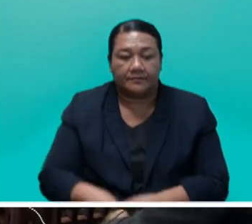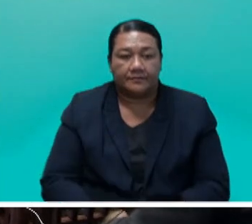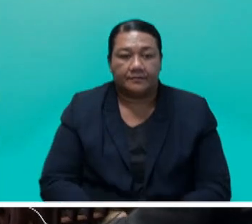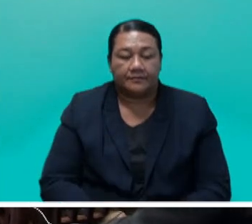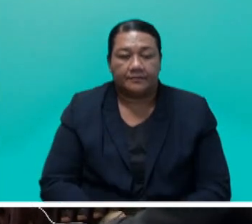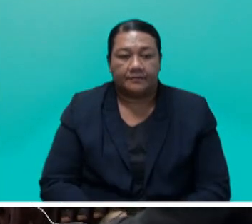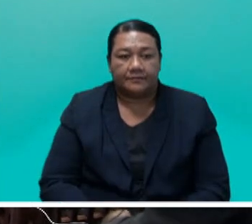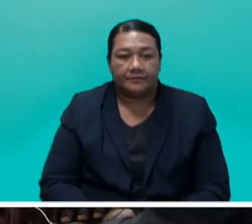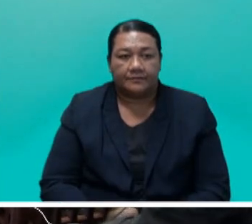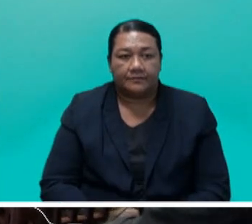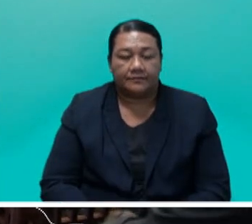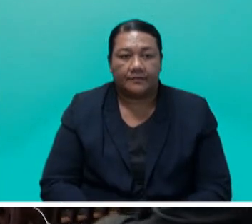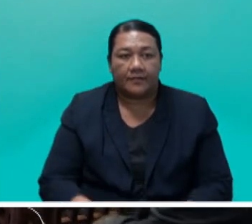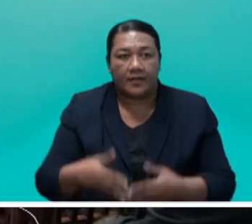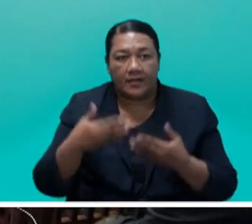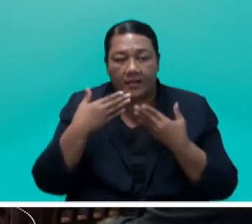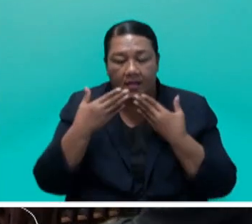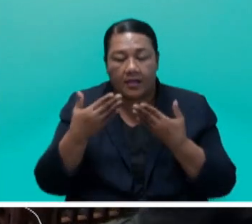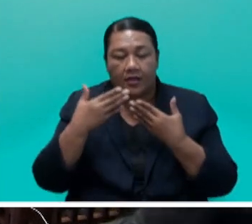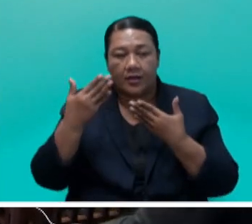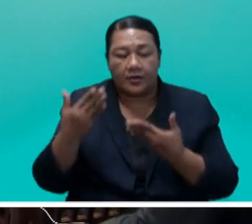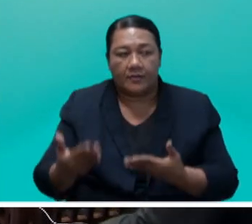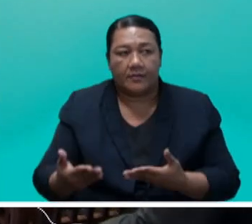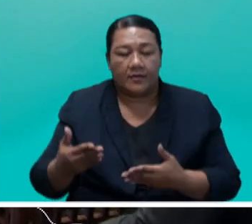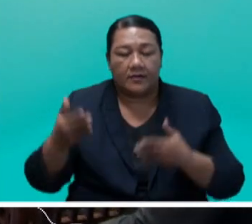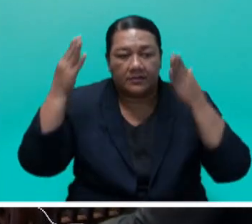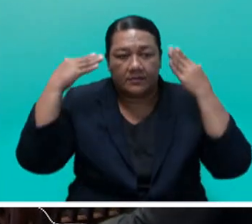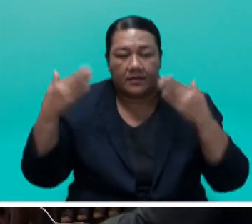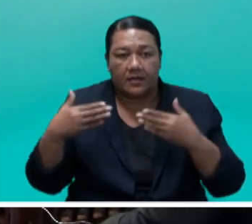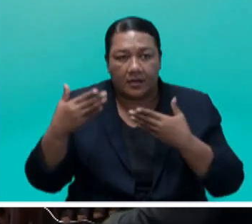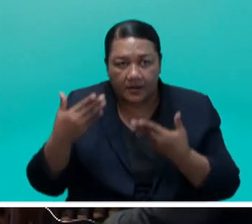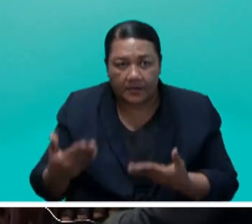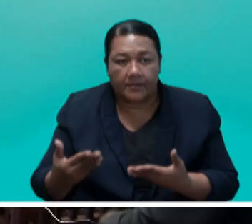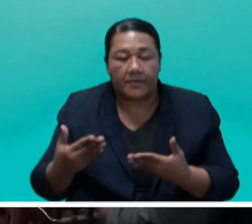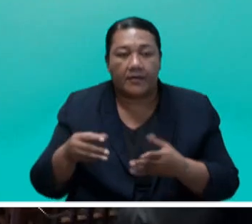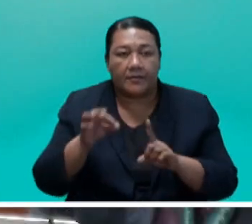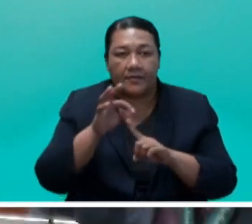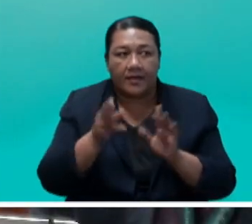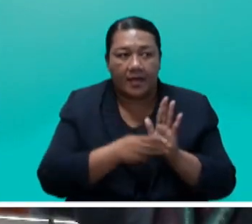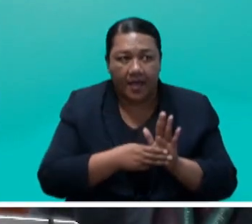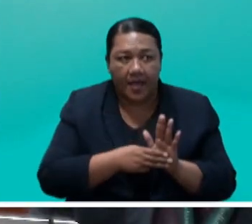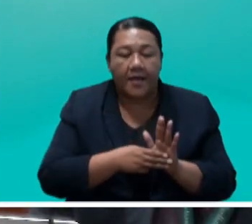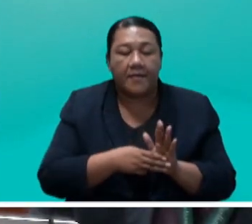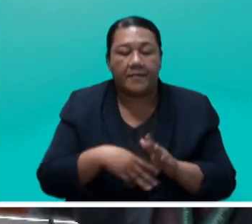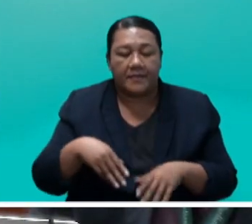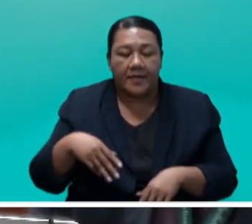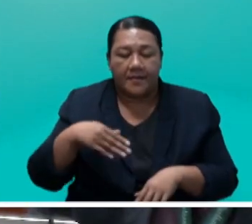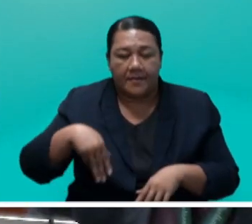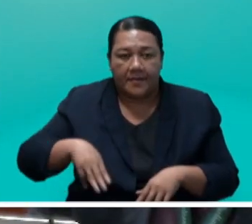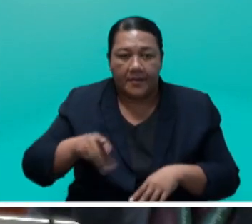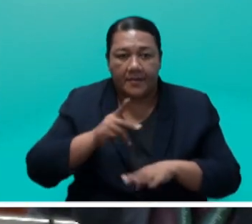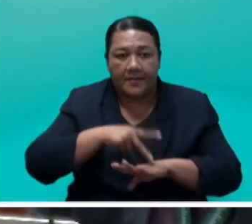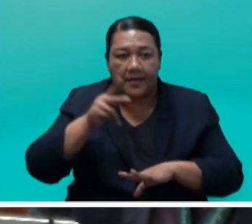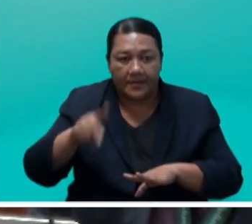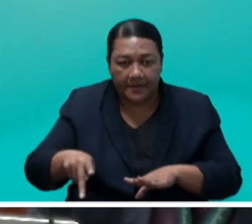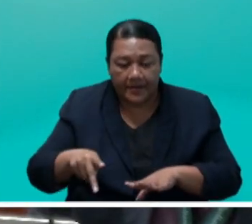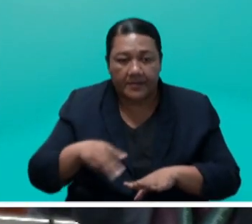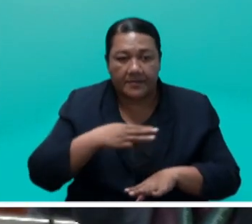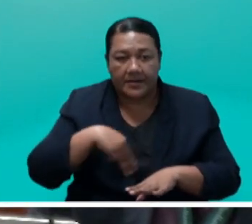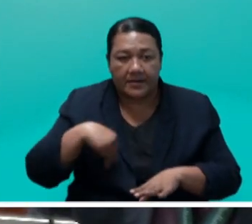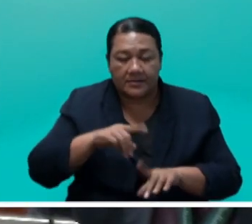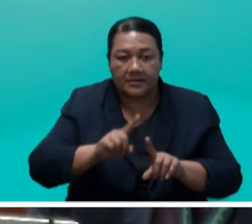Thank you, Honourable Speaker, sir. Honourable Prime Minister, Honourable Leader of the Opposition, esteemed members of Parliament, fellow Fijians